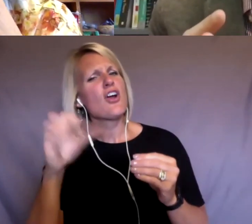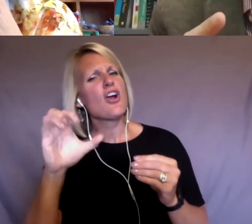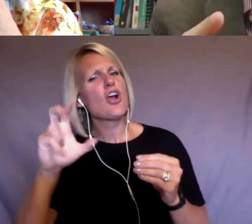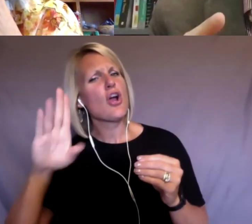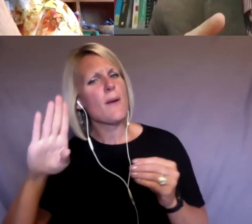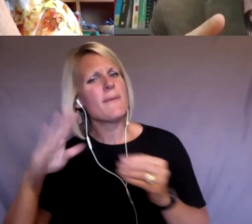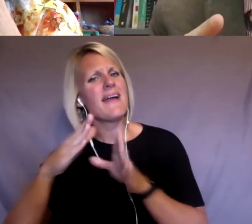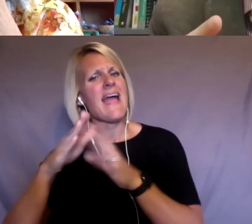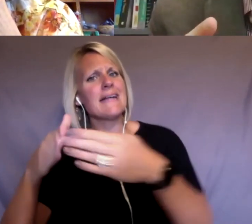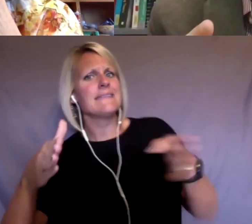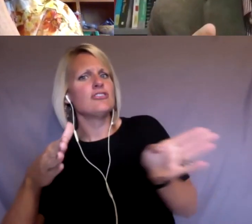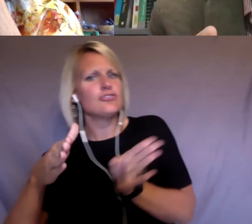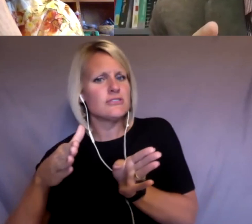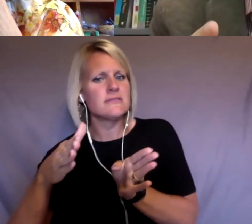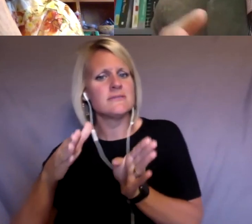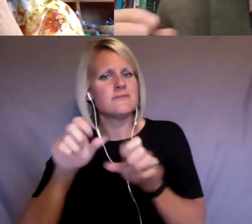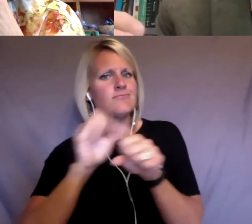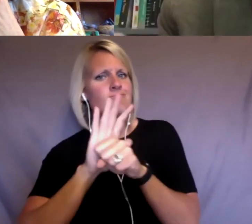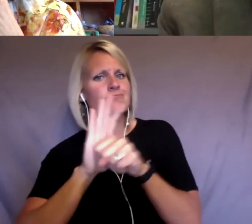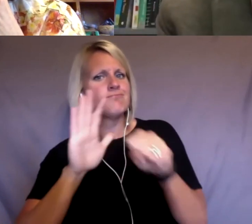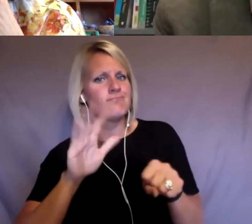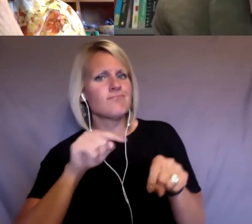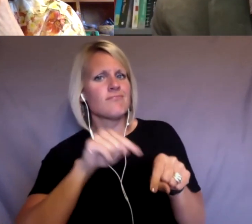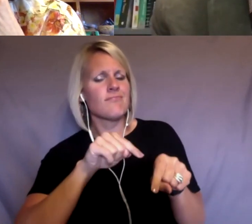of the street, potentially cycle tracks.